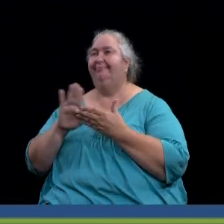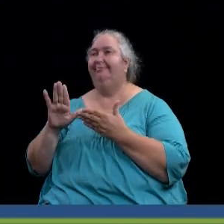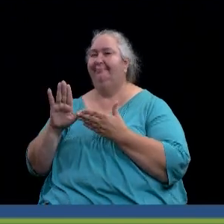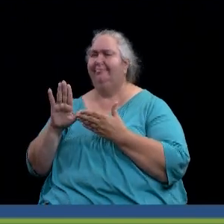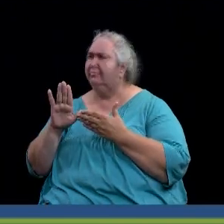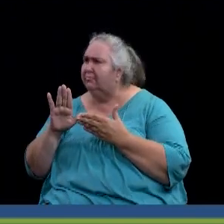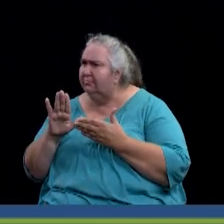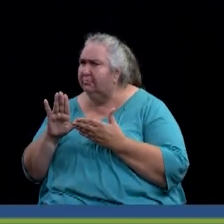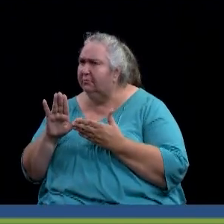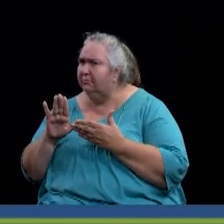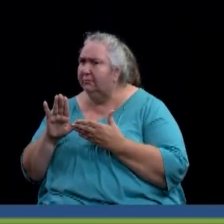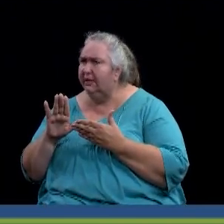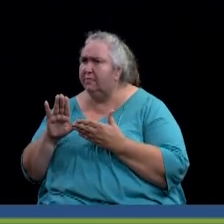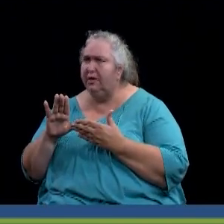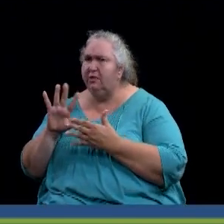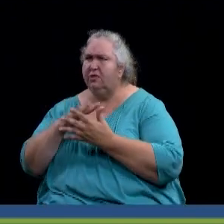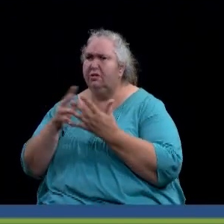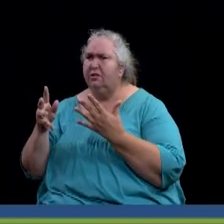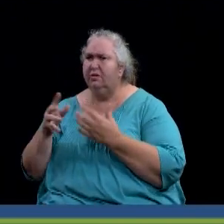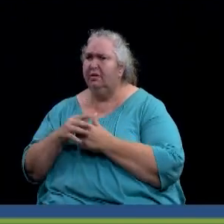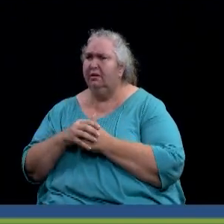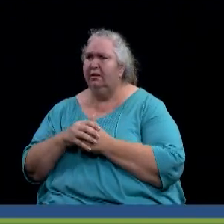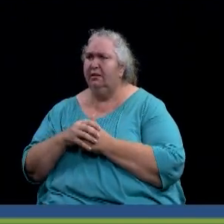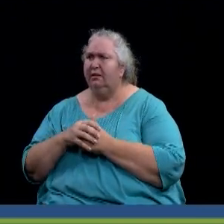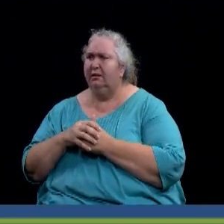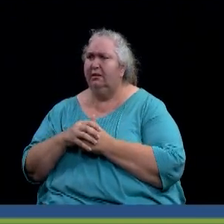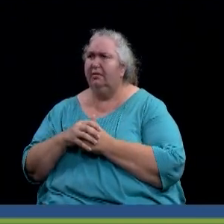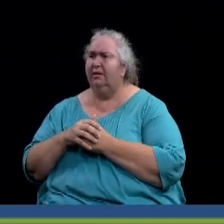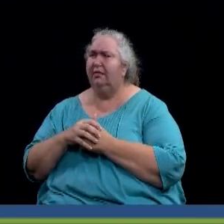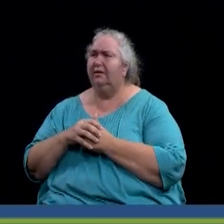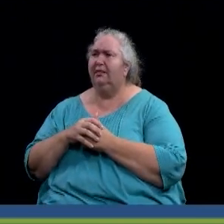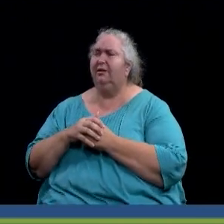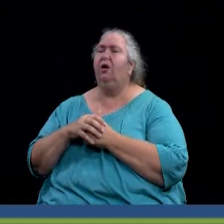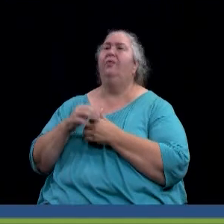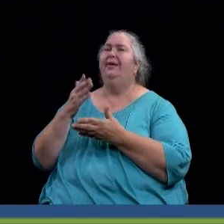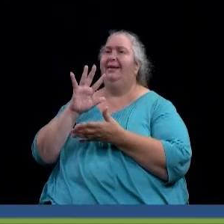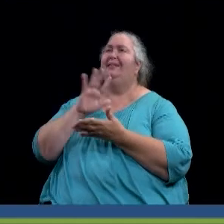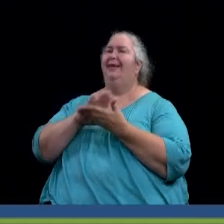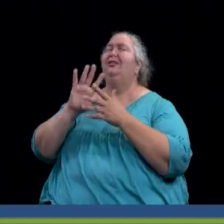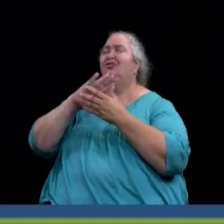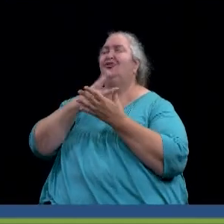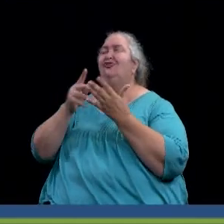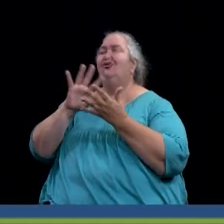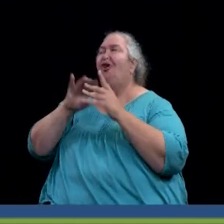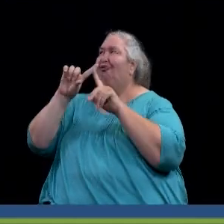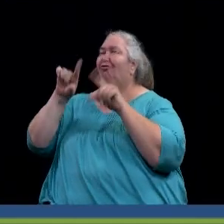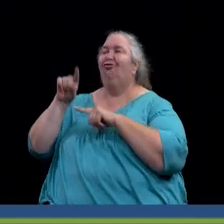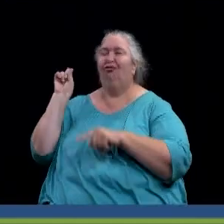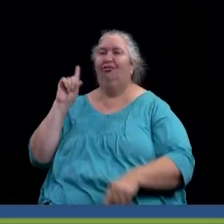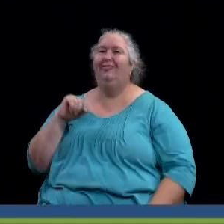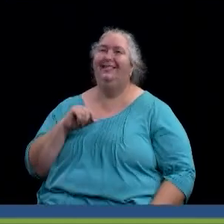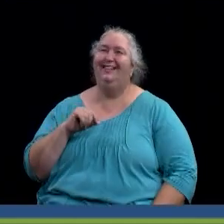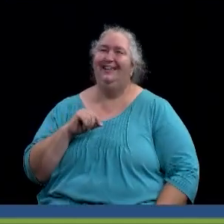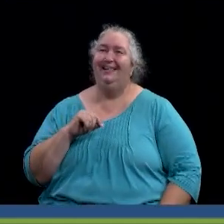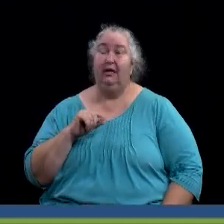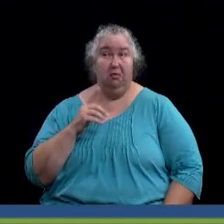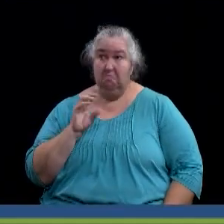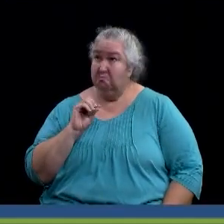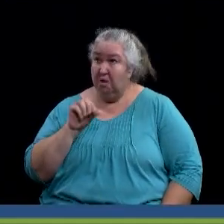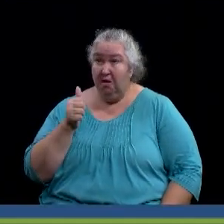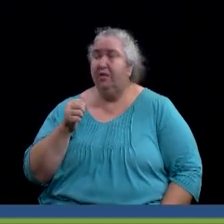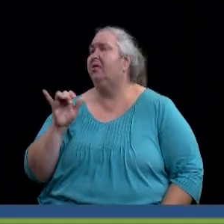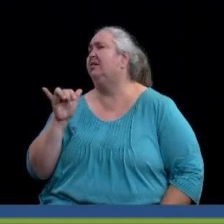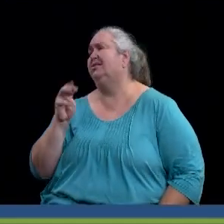Gantt chart, the best. All right. If there aren't any other questions, Jim, thank you for a great report and for the great work that